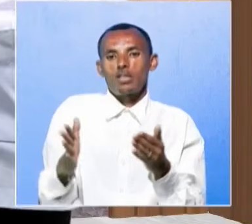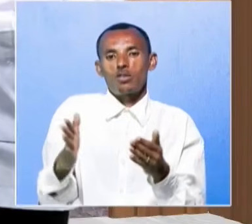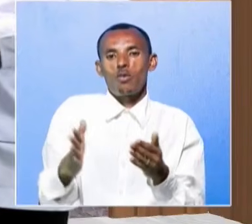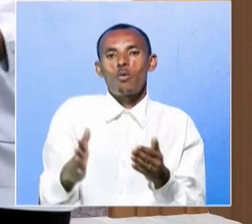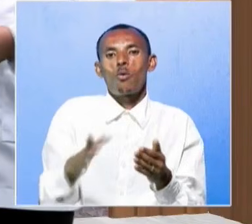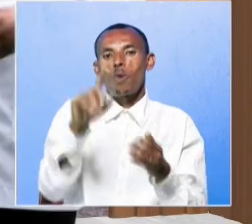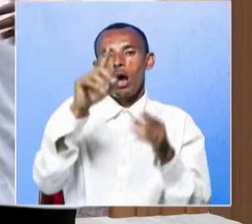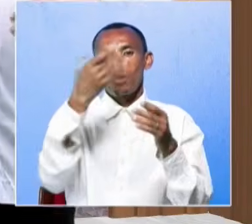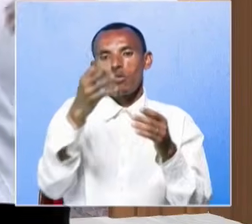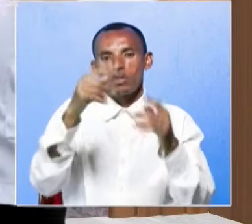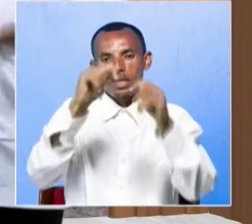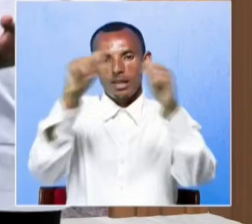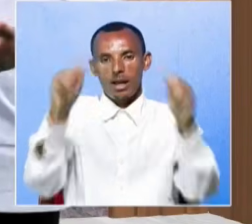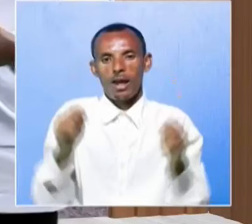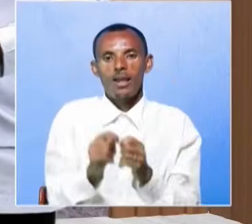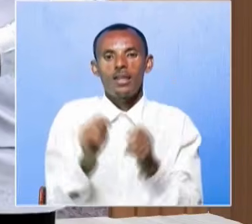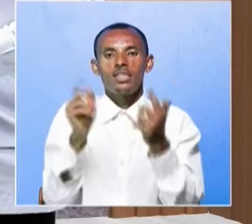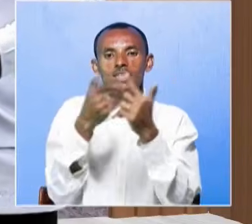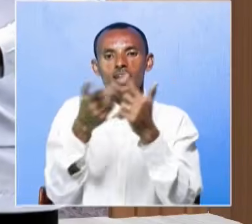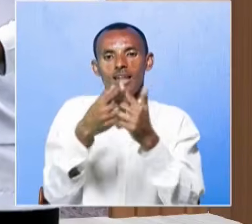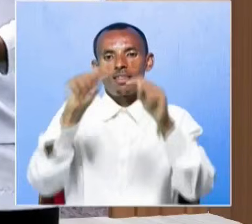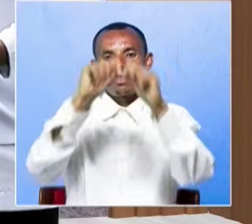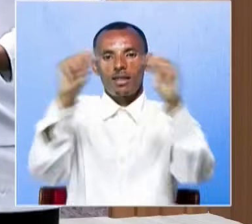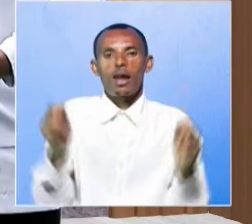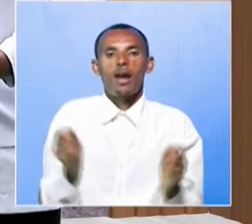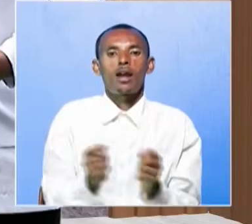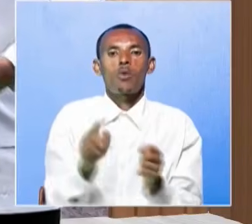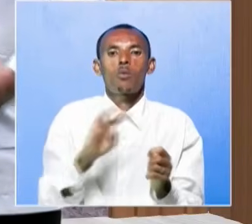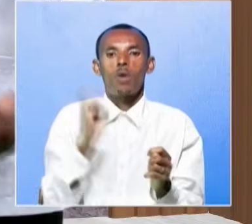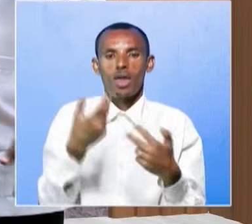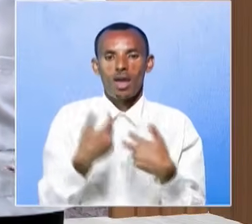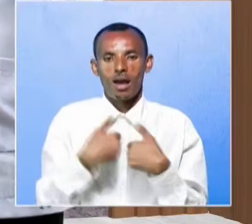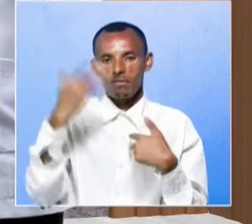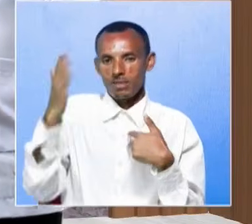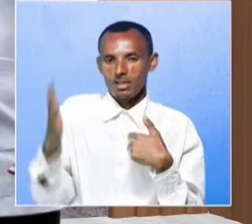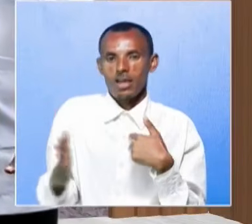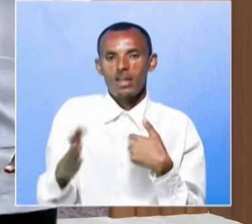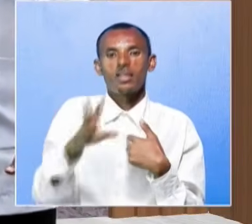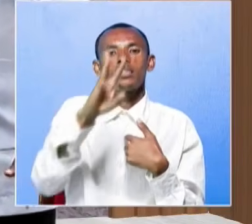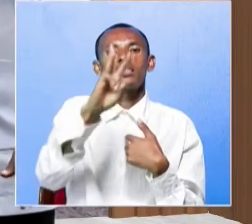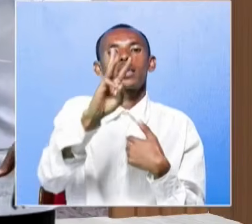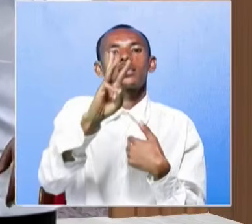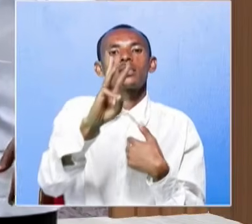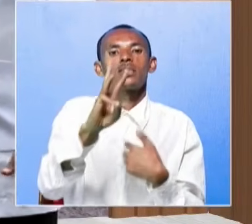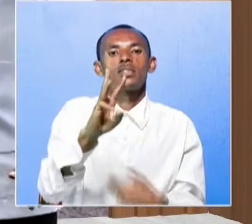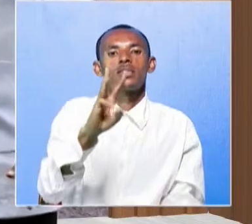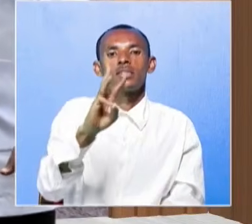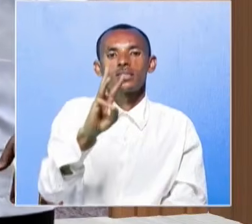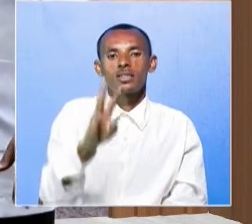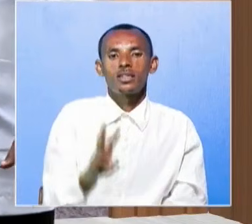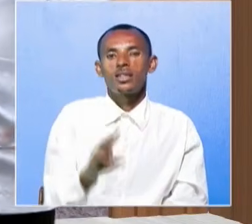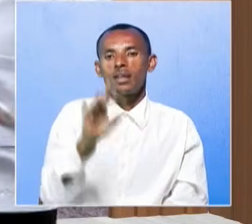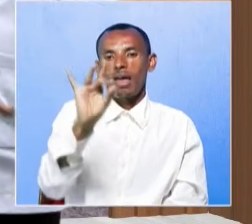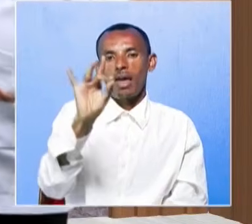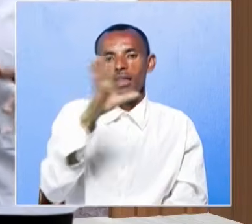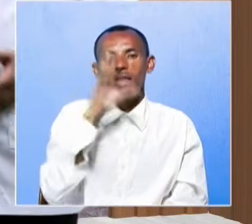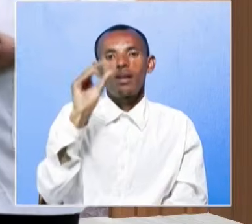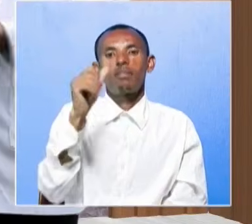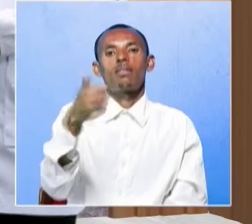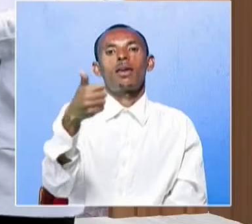one of the triangle. In the second triangle, we have sides 6, 8,